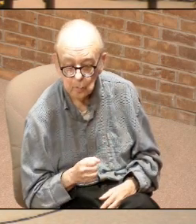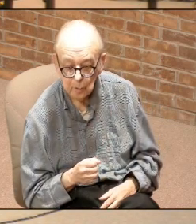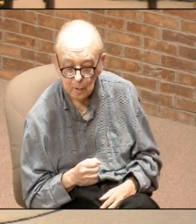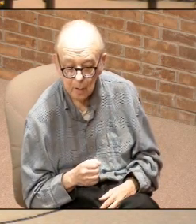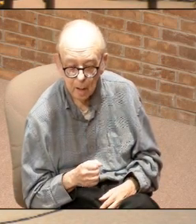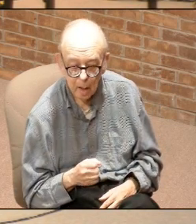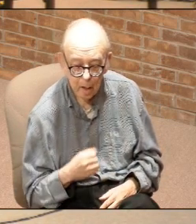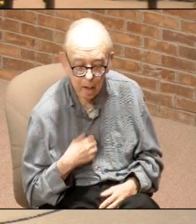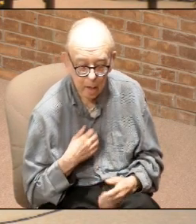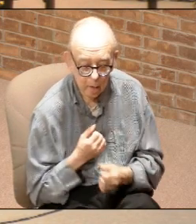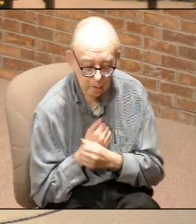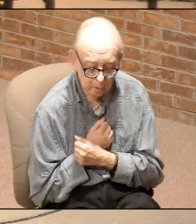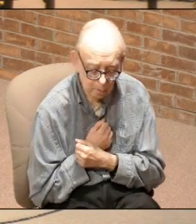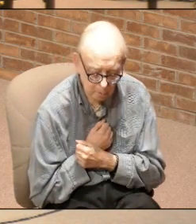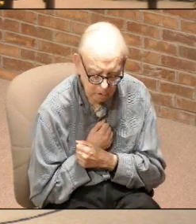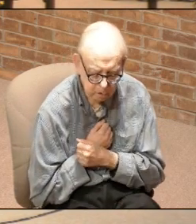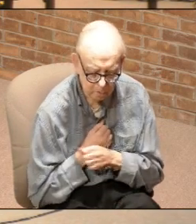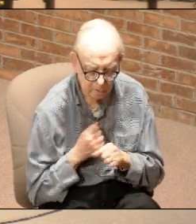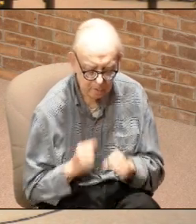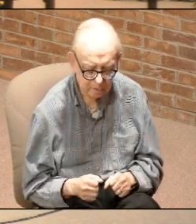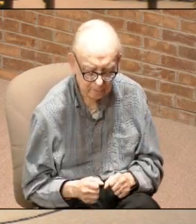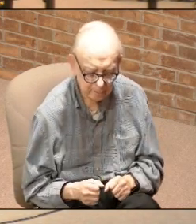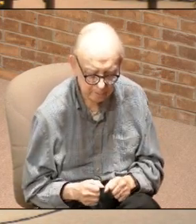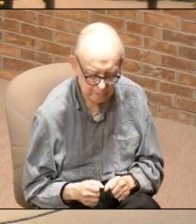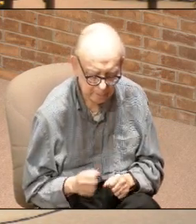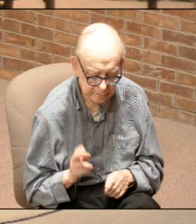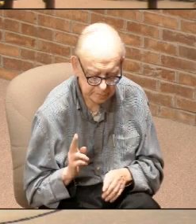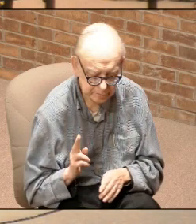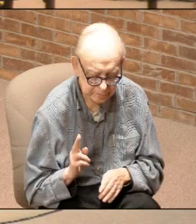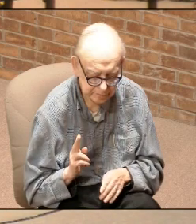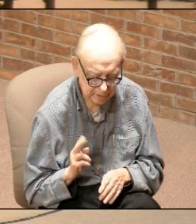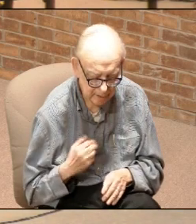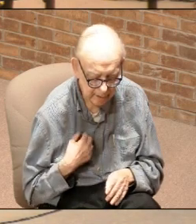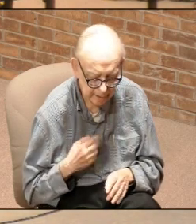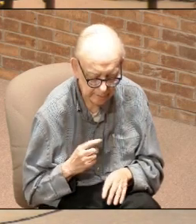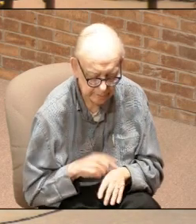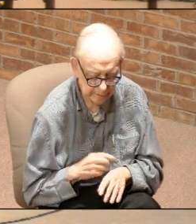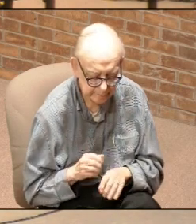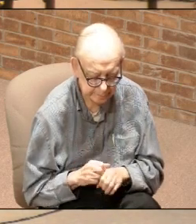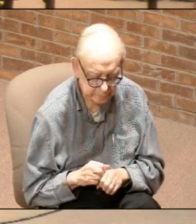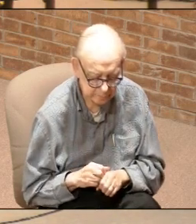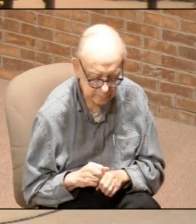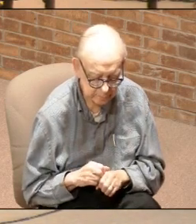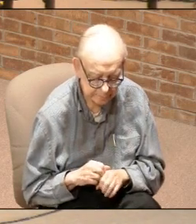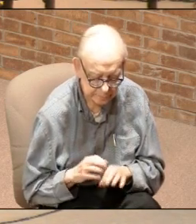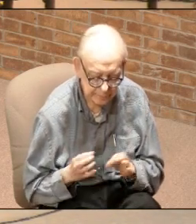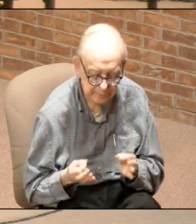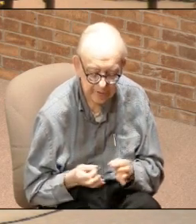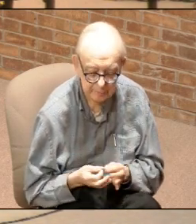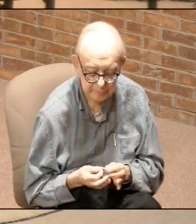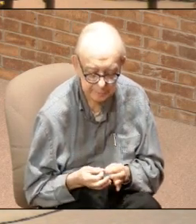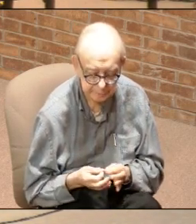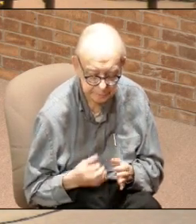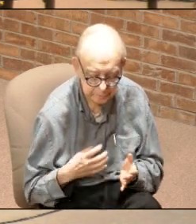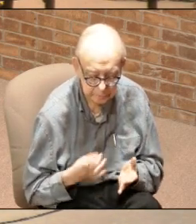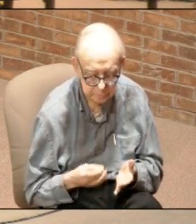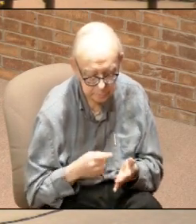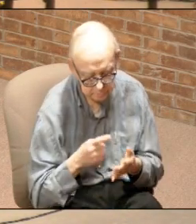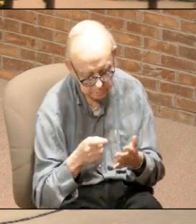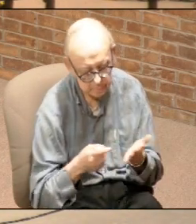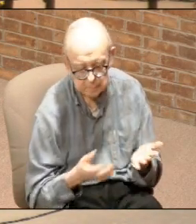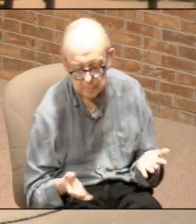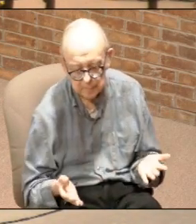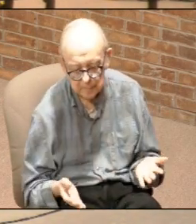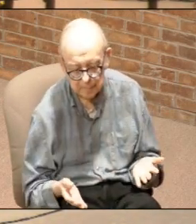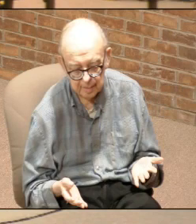i would love to be able to spend more time with my grandchildren or more time with my family i would like this or i would